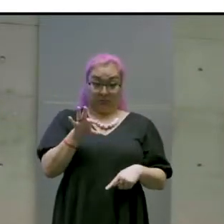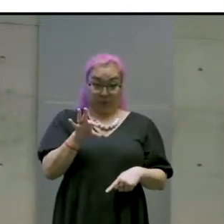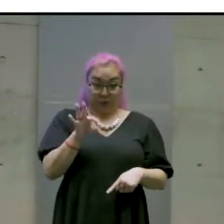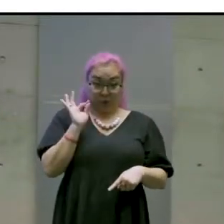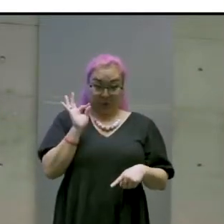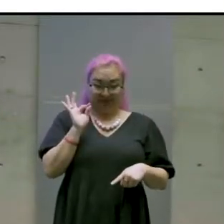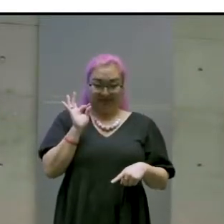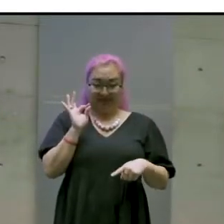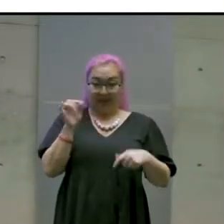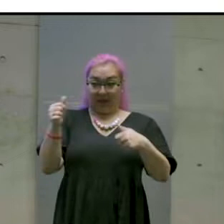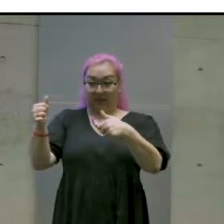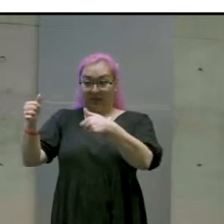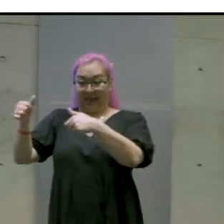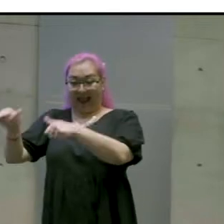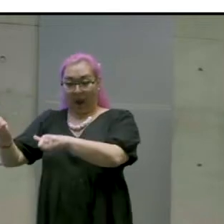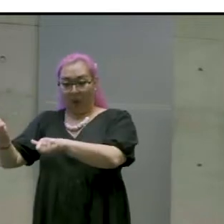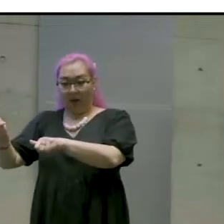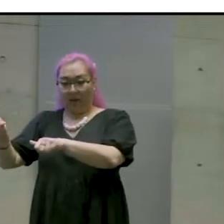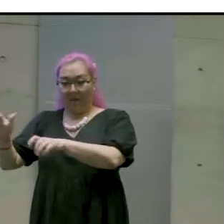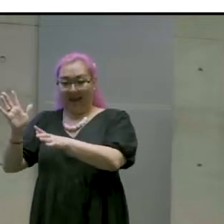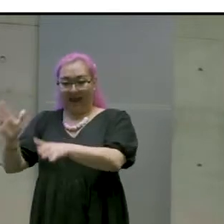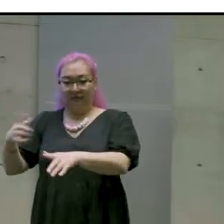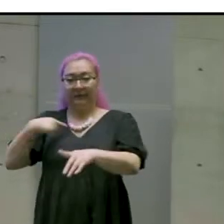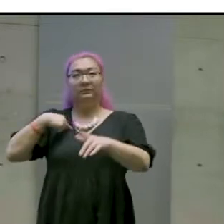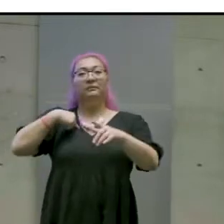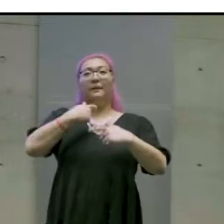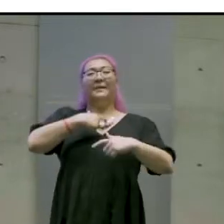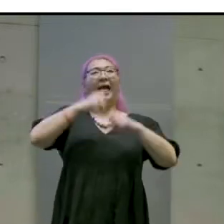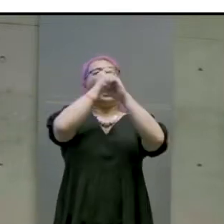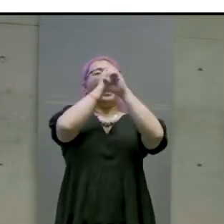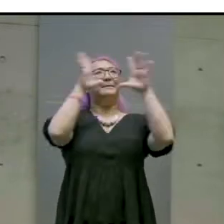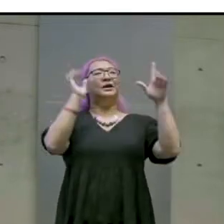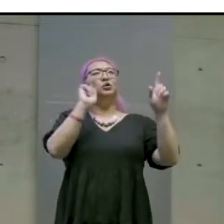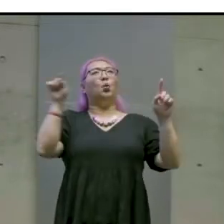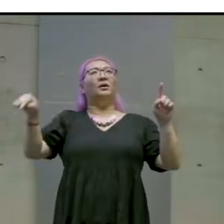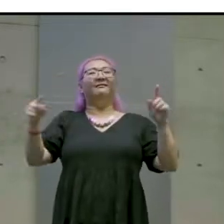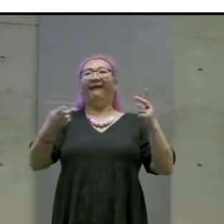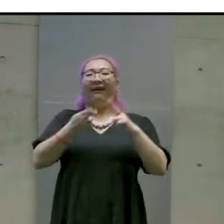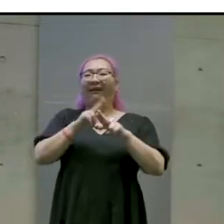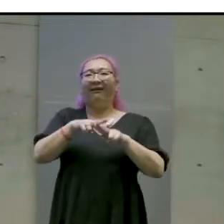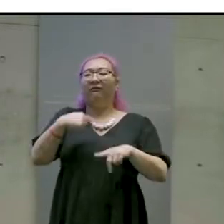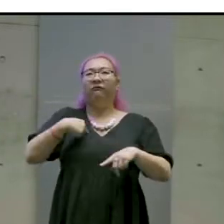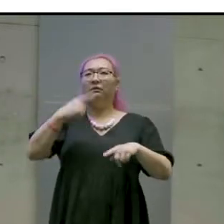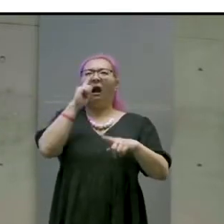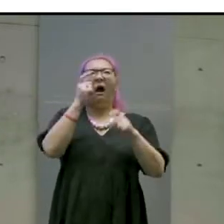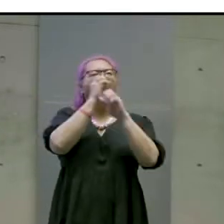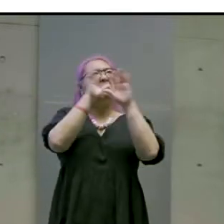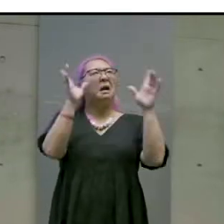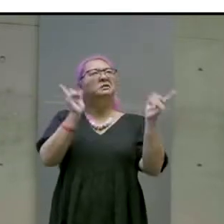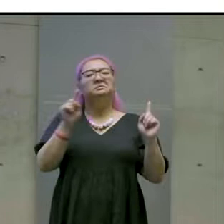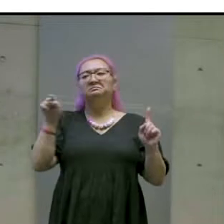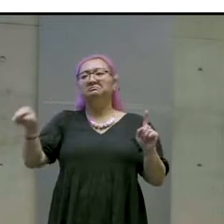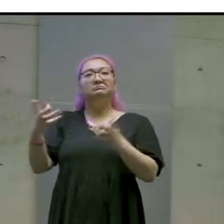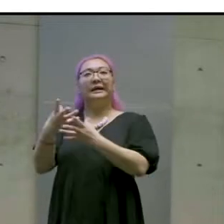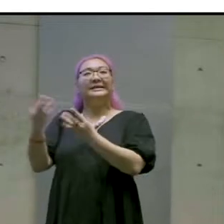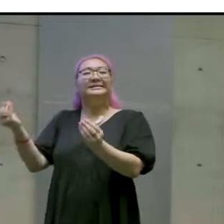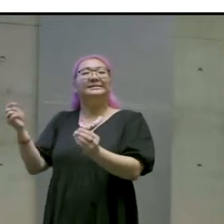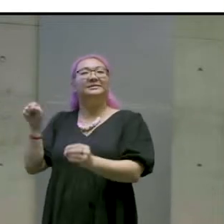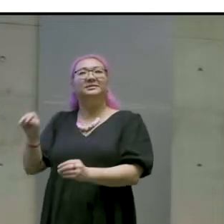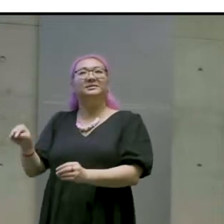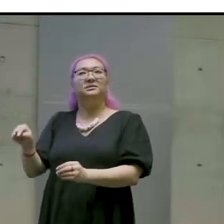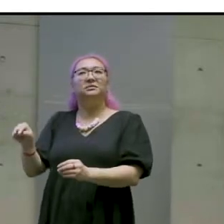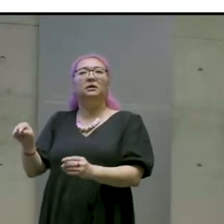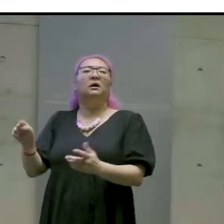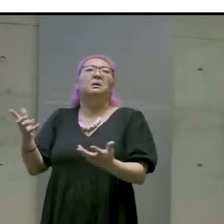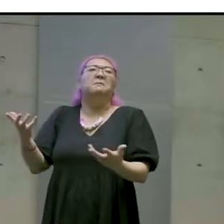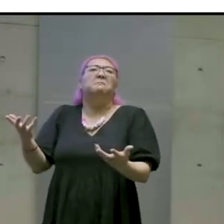happen. If the player can't imagine the outcome, it doesn't exist. I mean, that kind of makes sense, right? You might have thought the pear